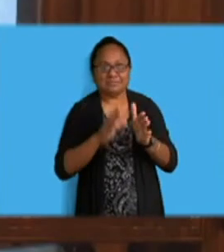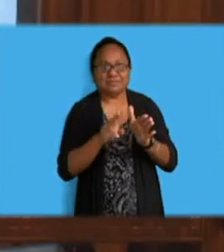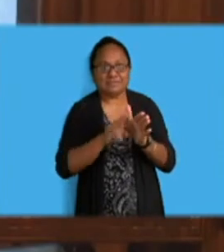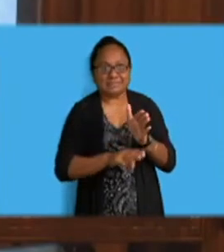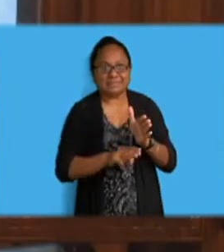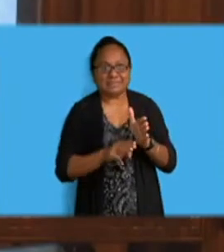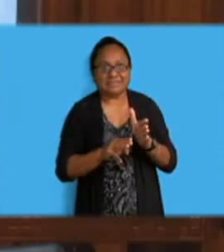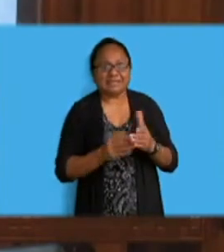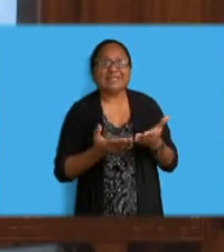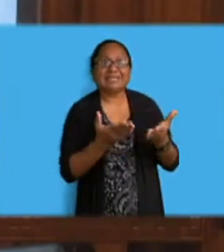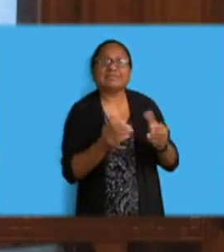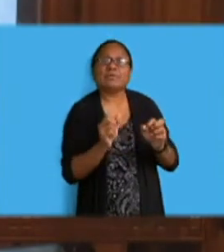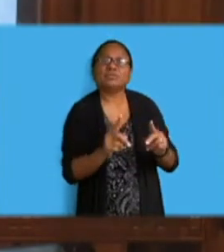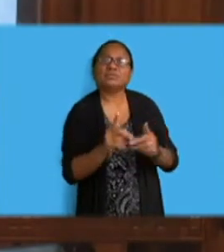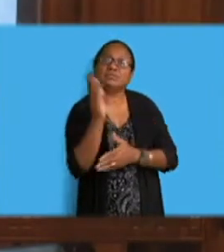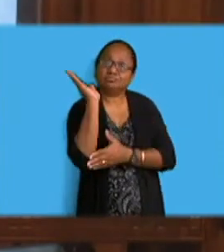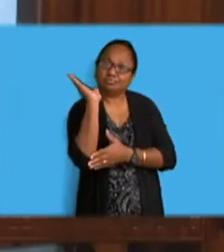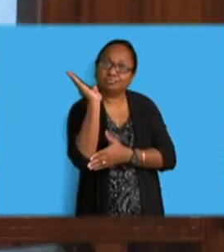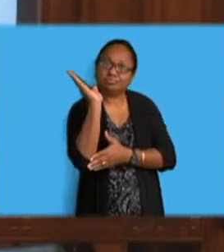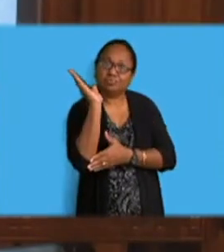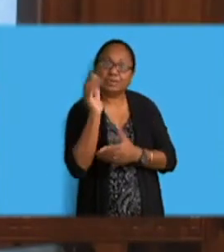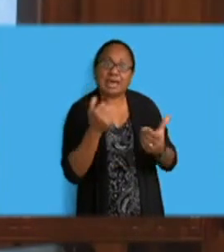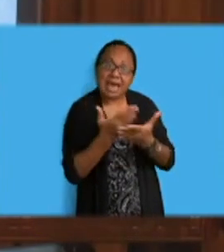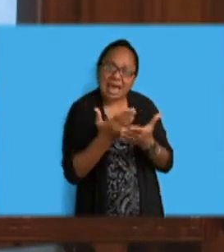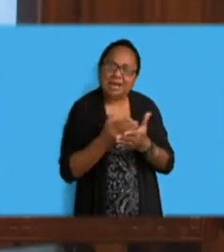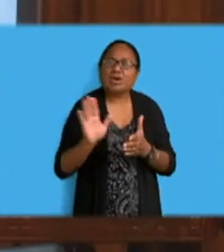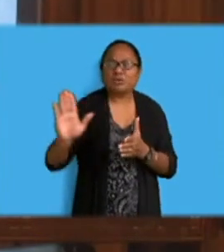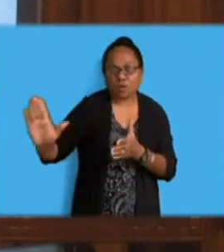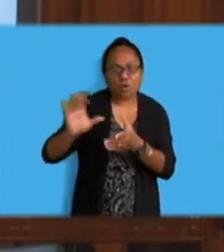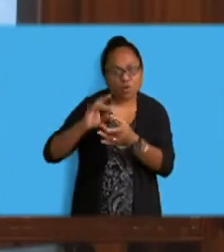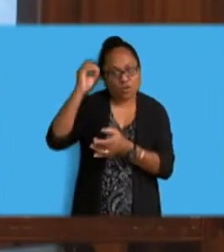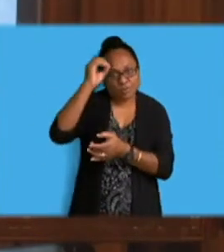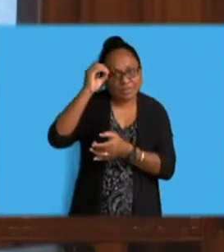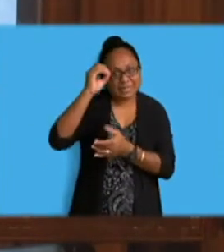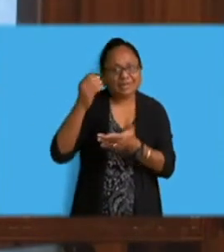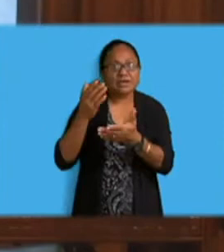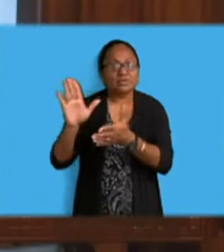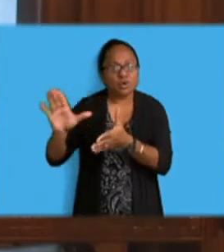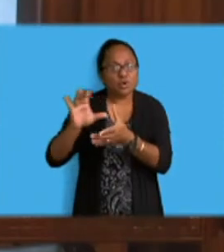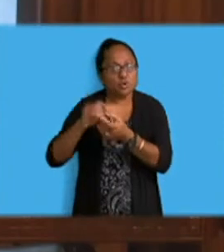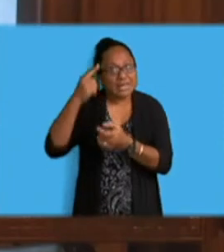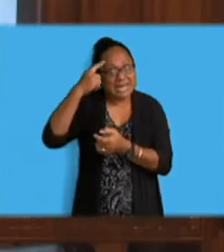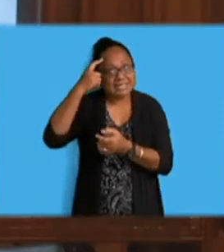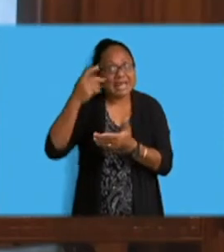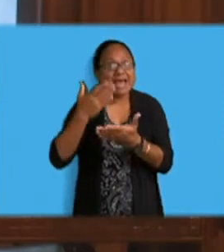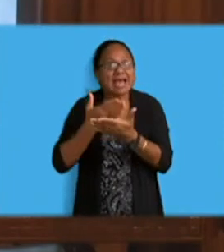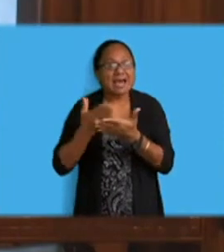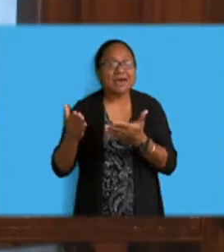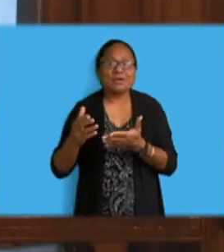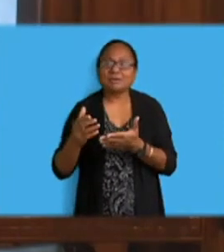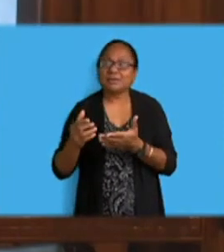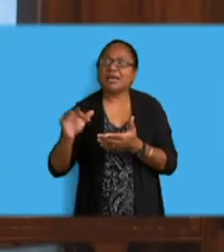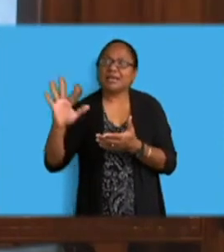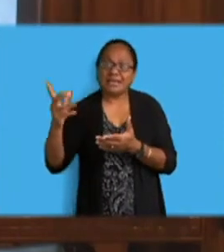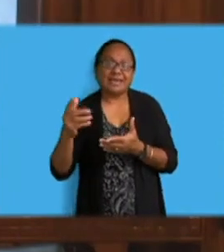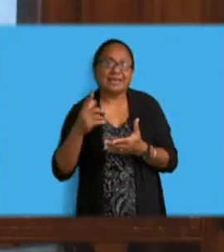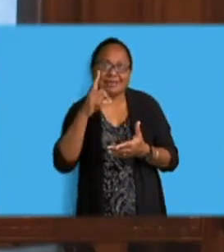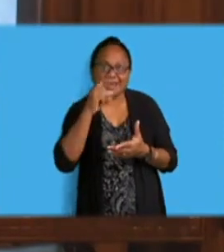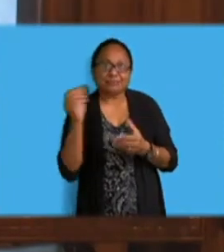an opportunity to make a presentation on how they see themselves as a partner in this educational